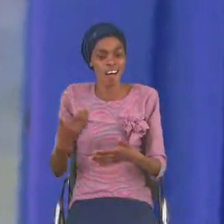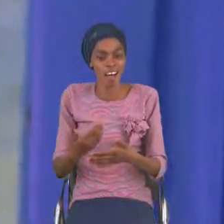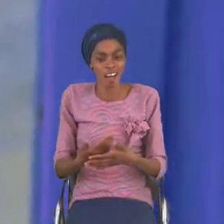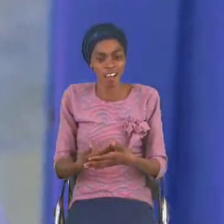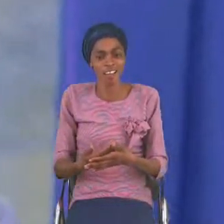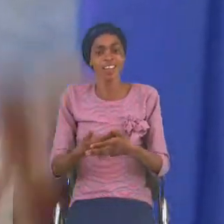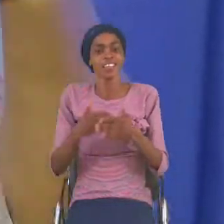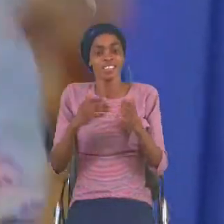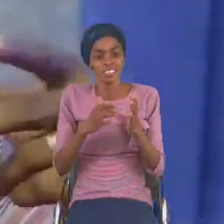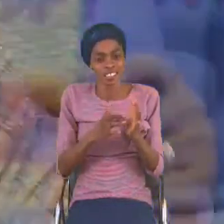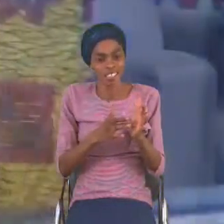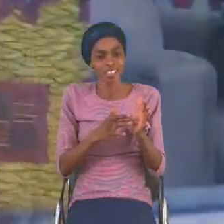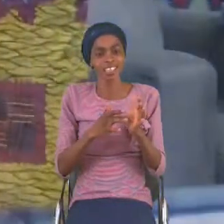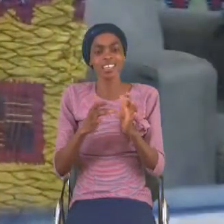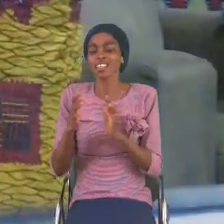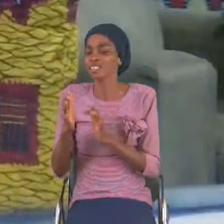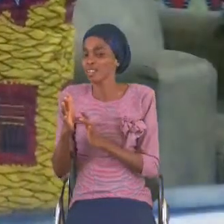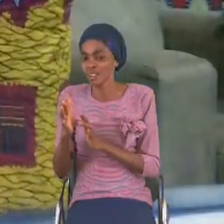all.